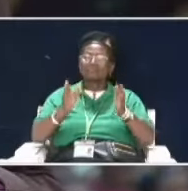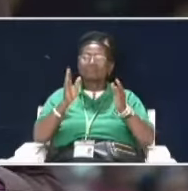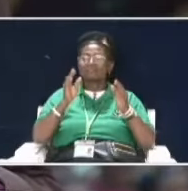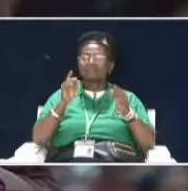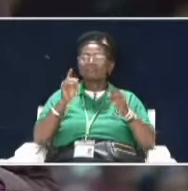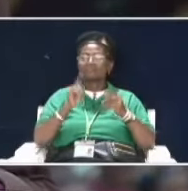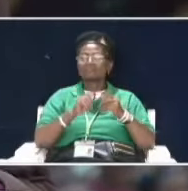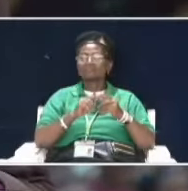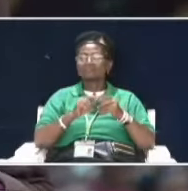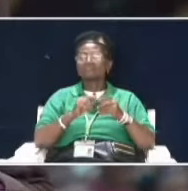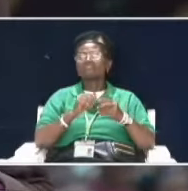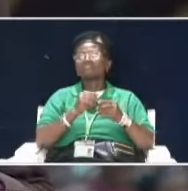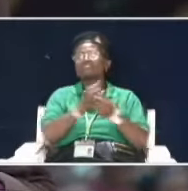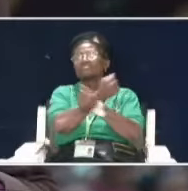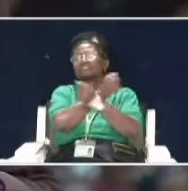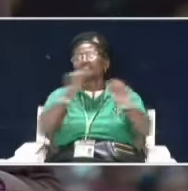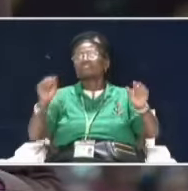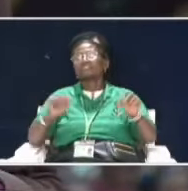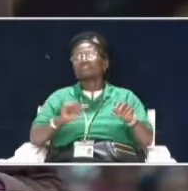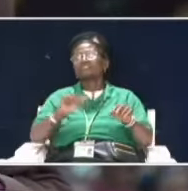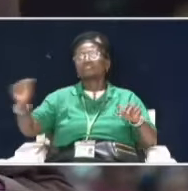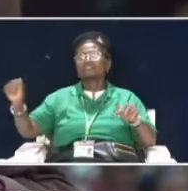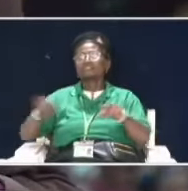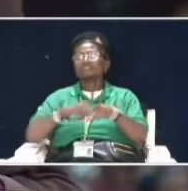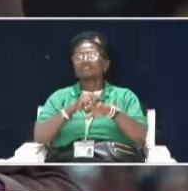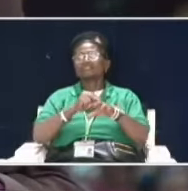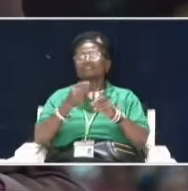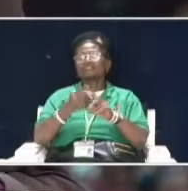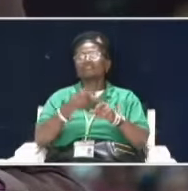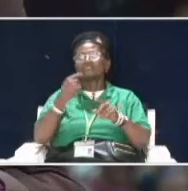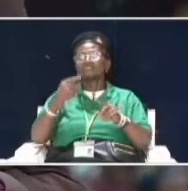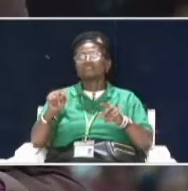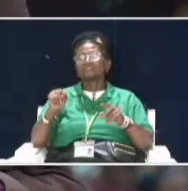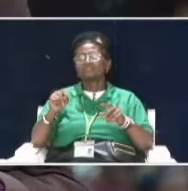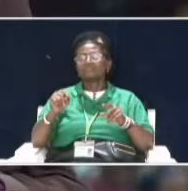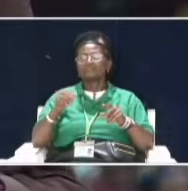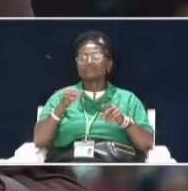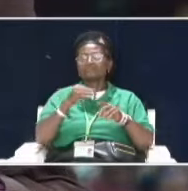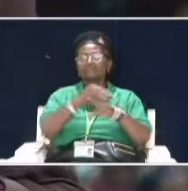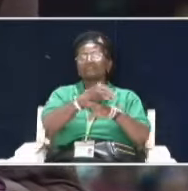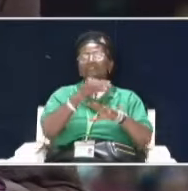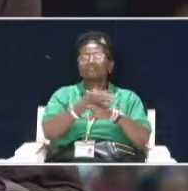to rescue a nation from the grips of forces of darkness.